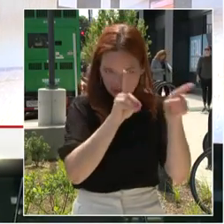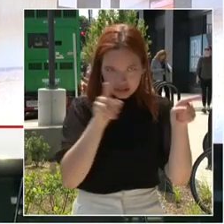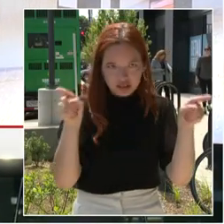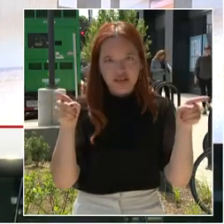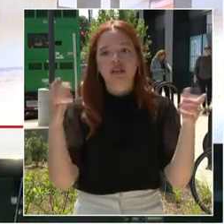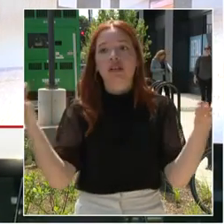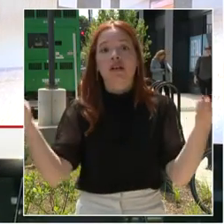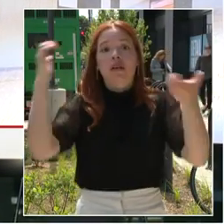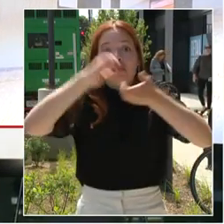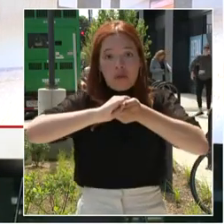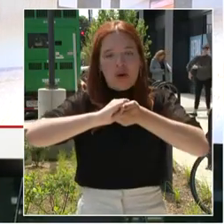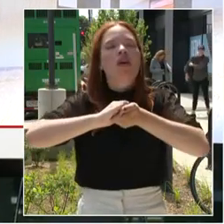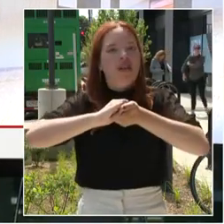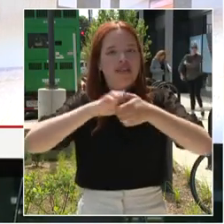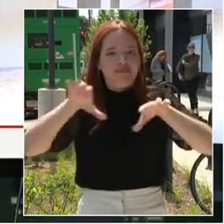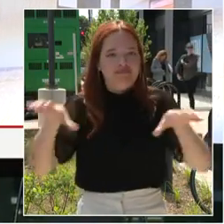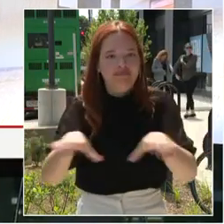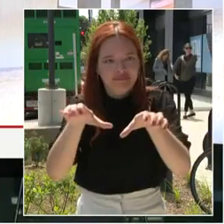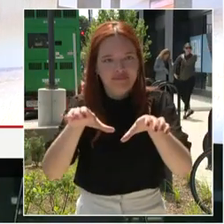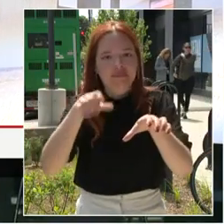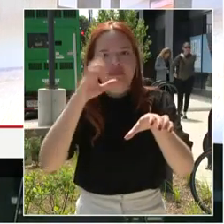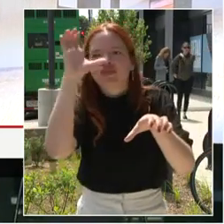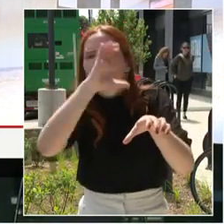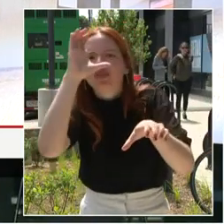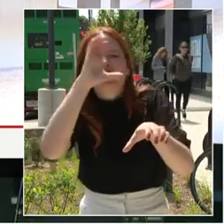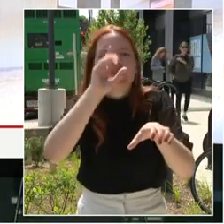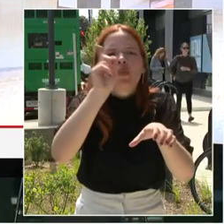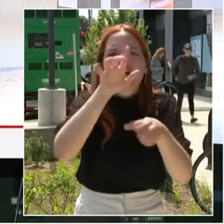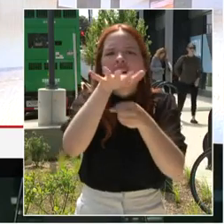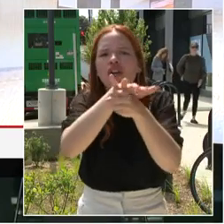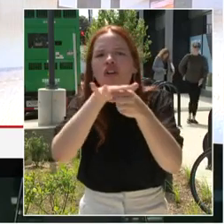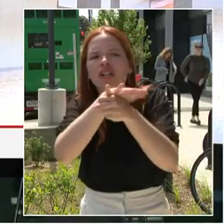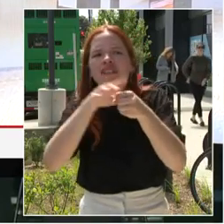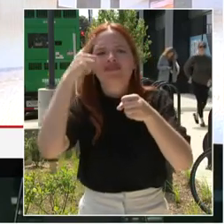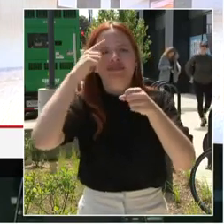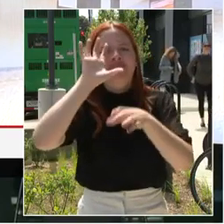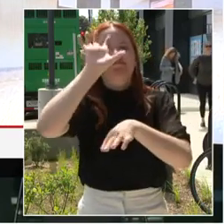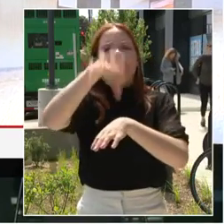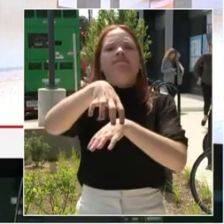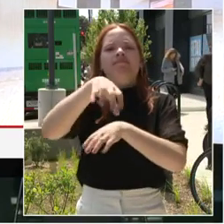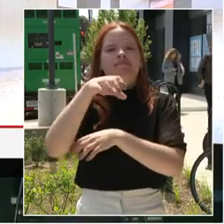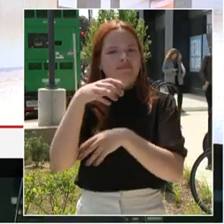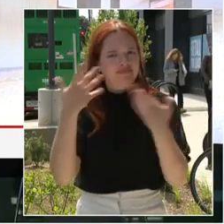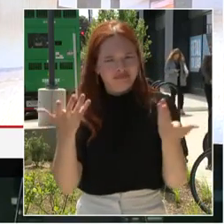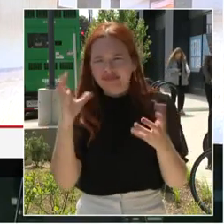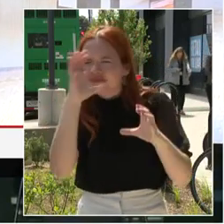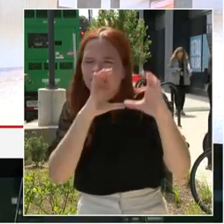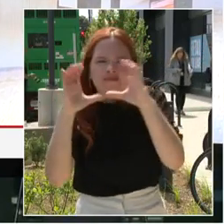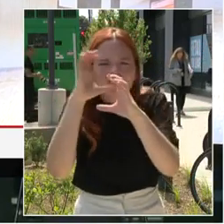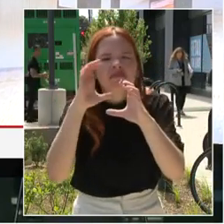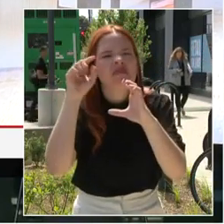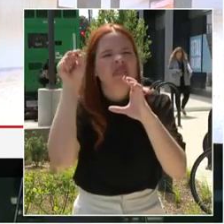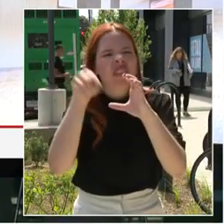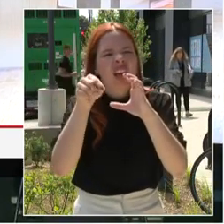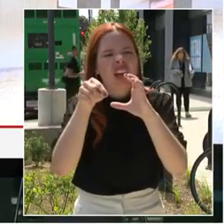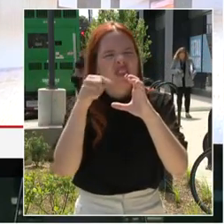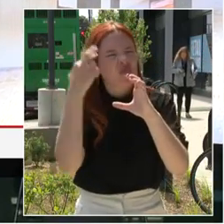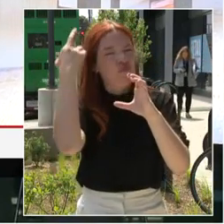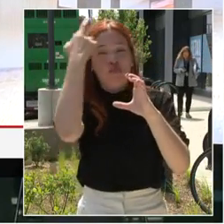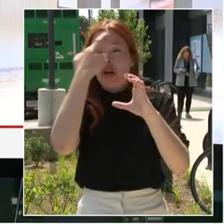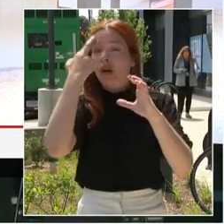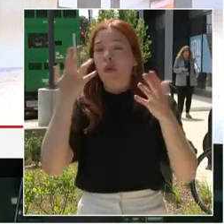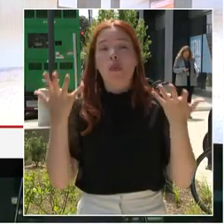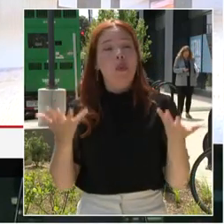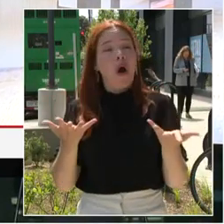government agencies. And the reason I did that is because I understand clearly how powerful